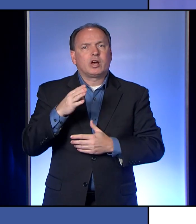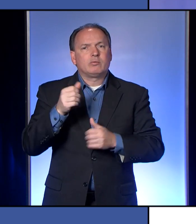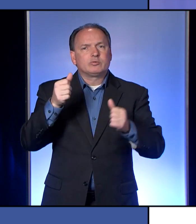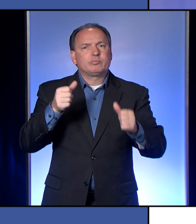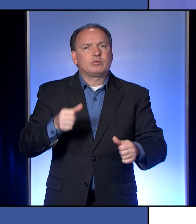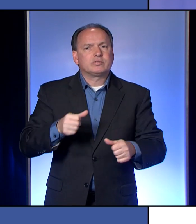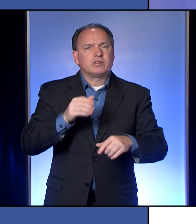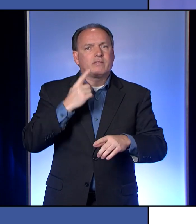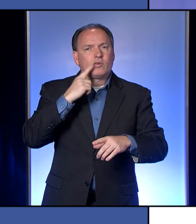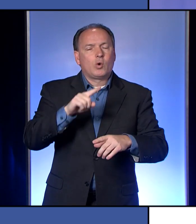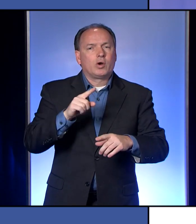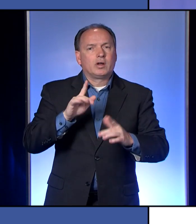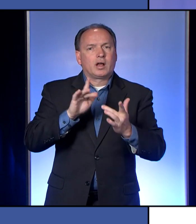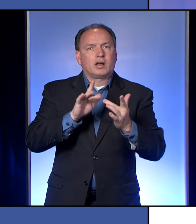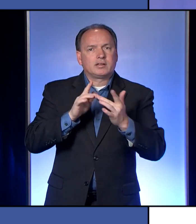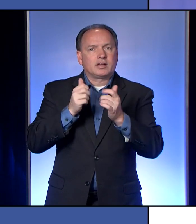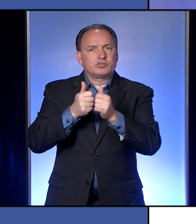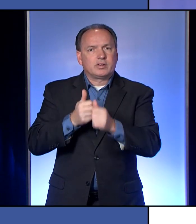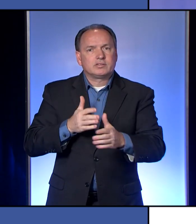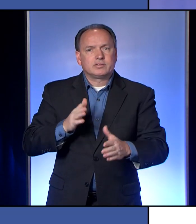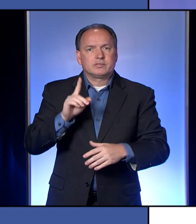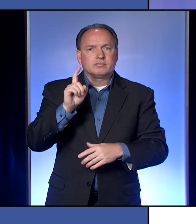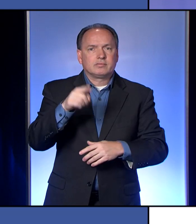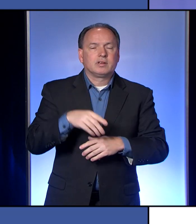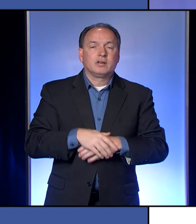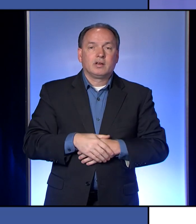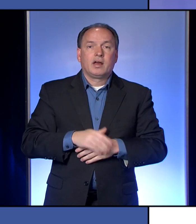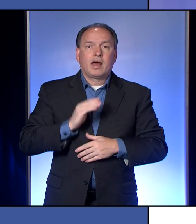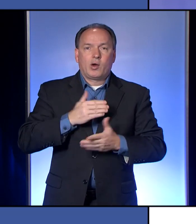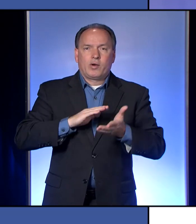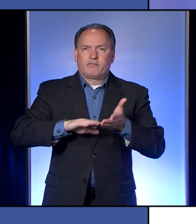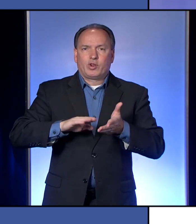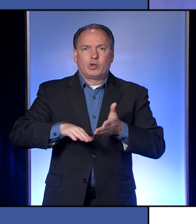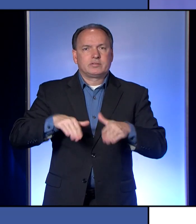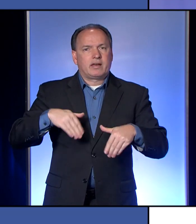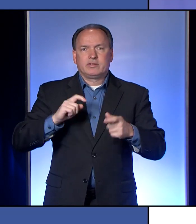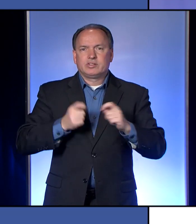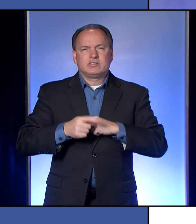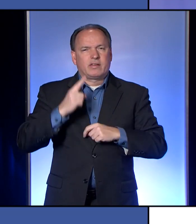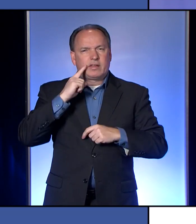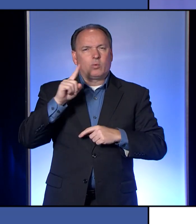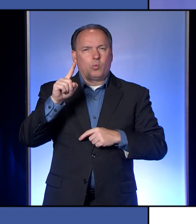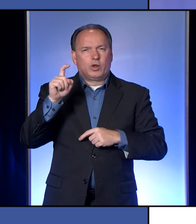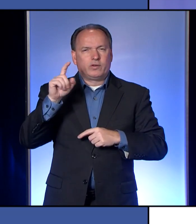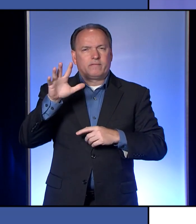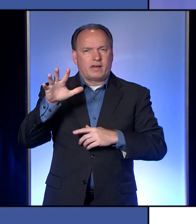announced? So our furloughs haven't changed. I think we're at 105, I believe,